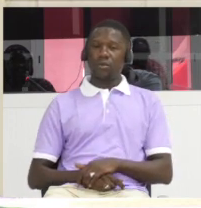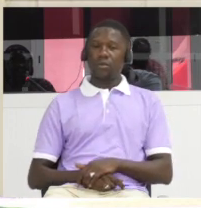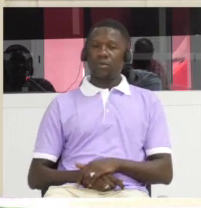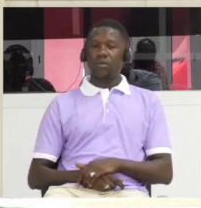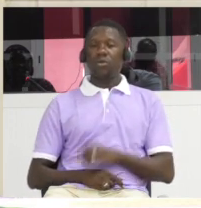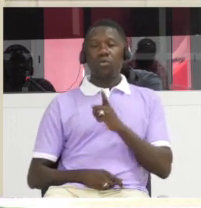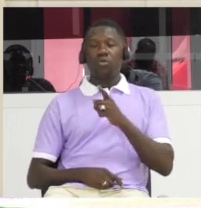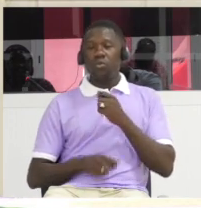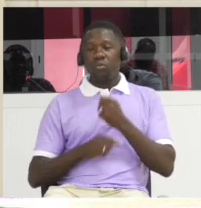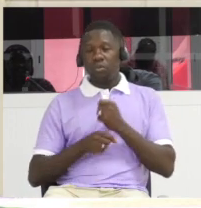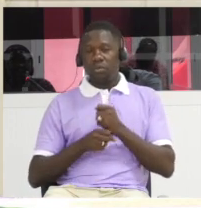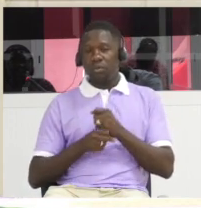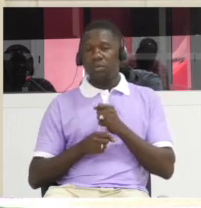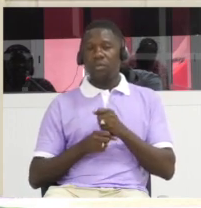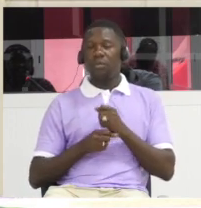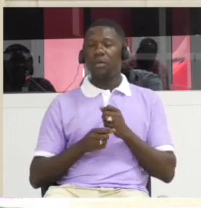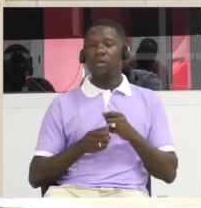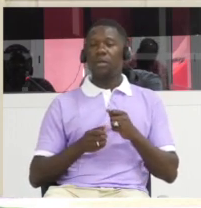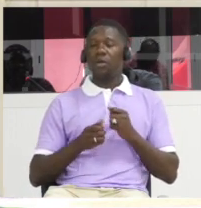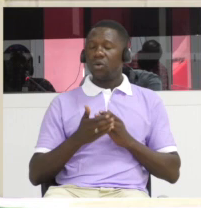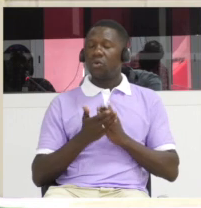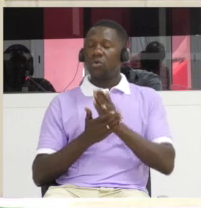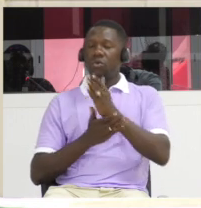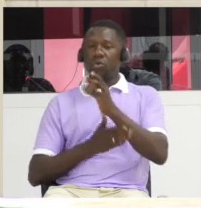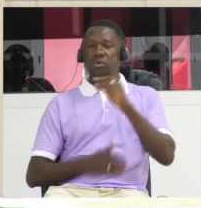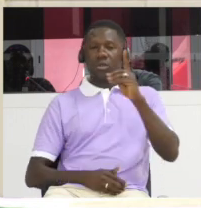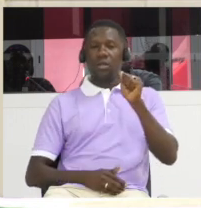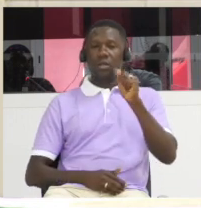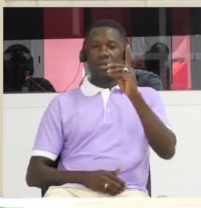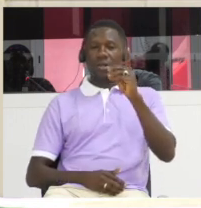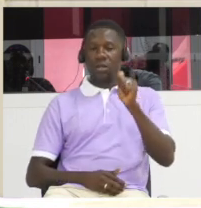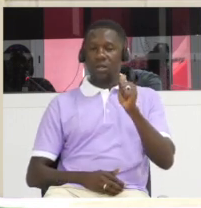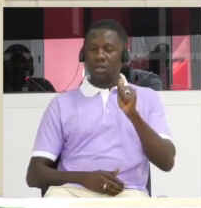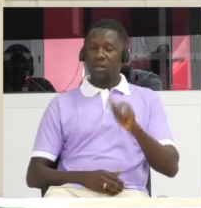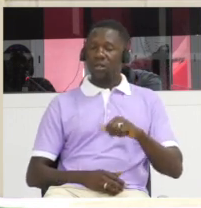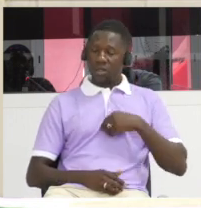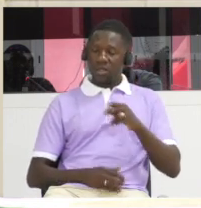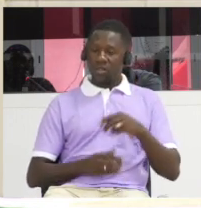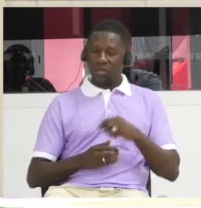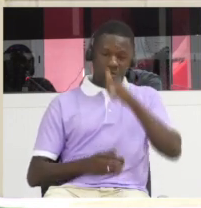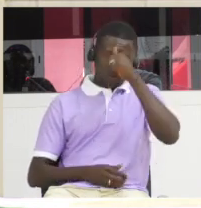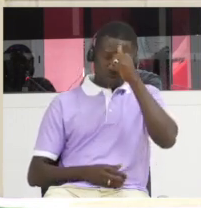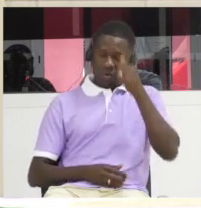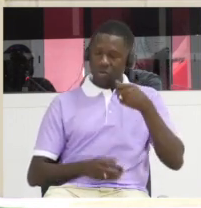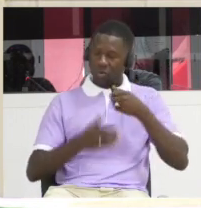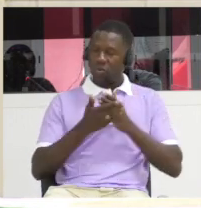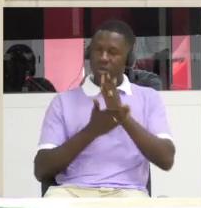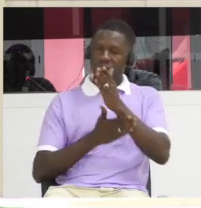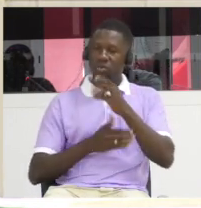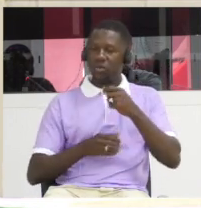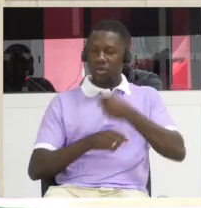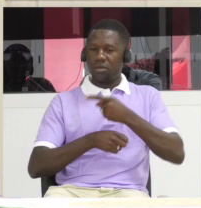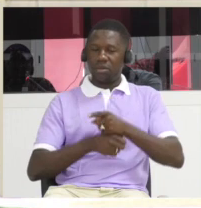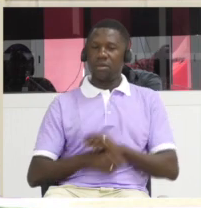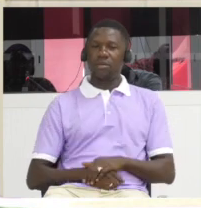for an extension of Dada's contract, but it was not, Abacha was not